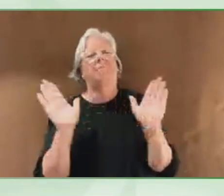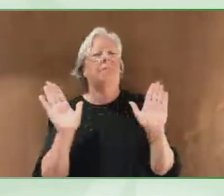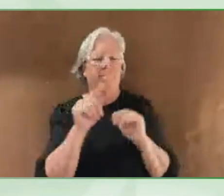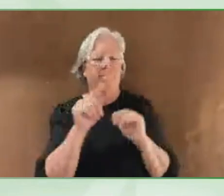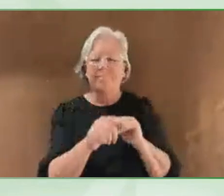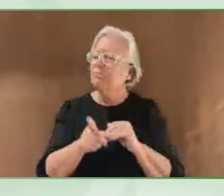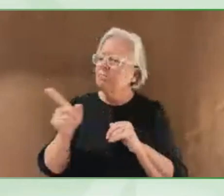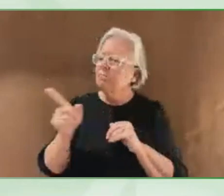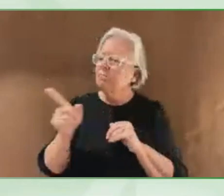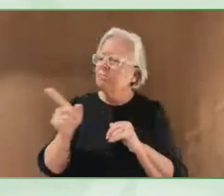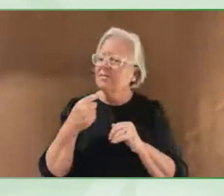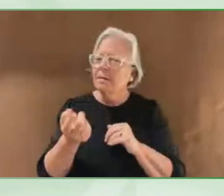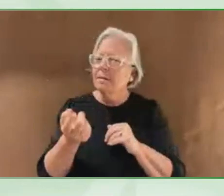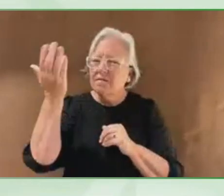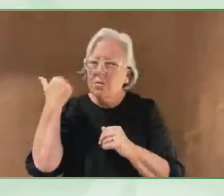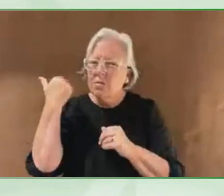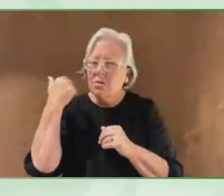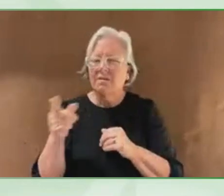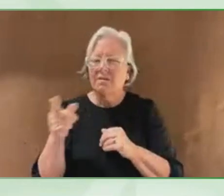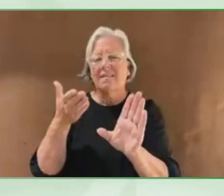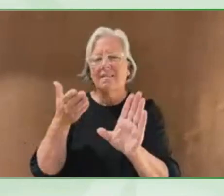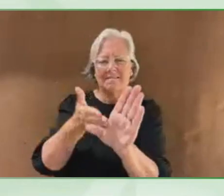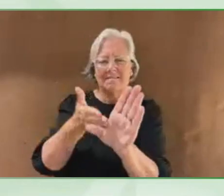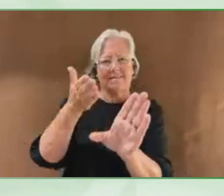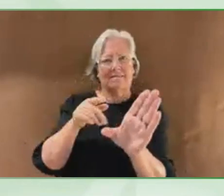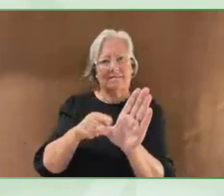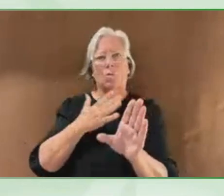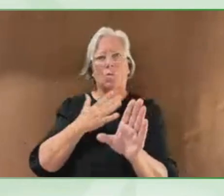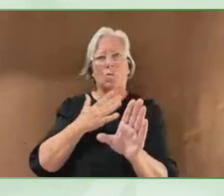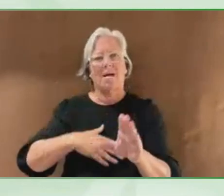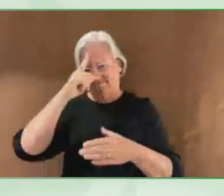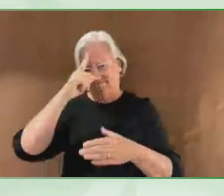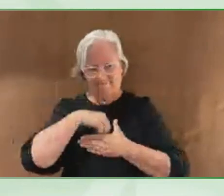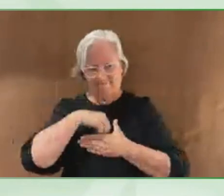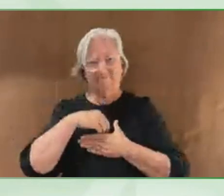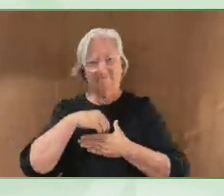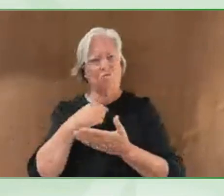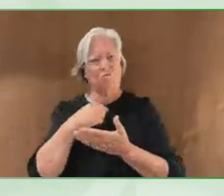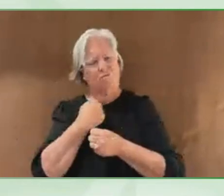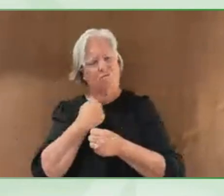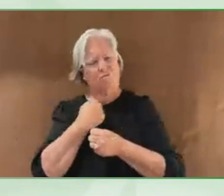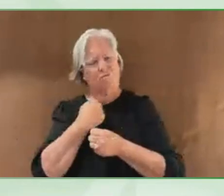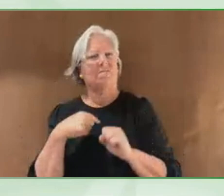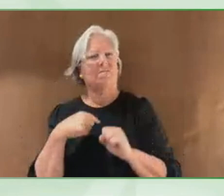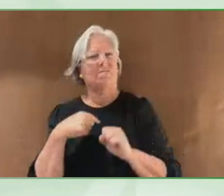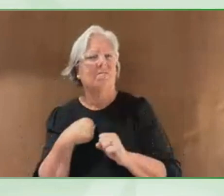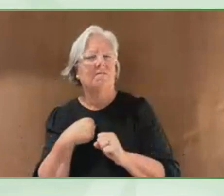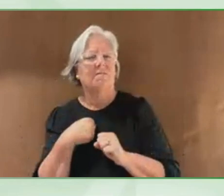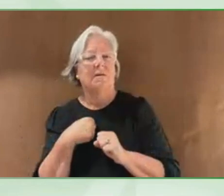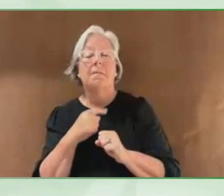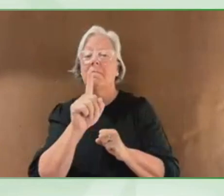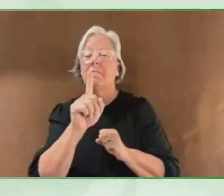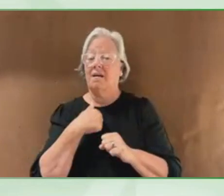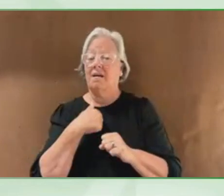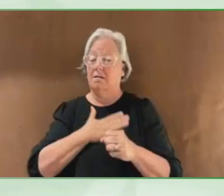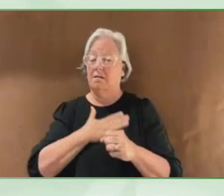about psychological safety. That's another thing that I think is also really, really important, that we create